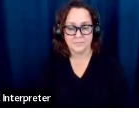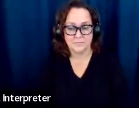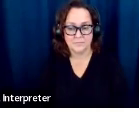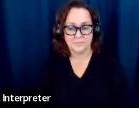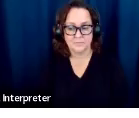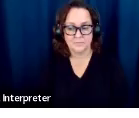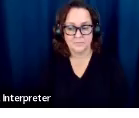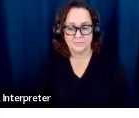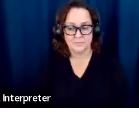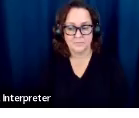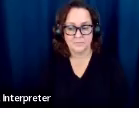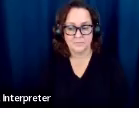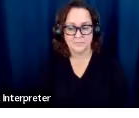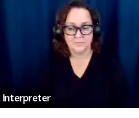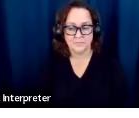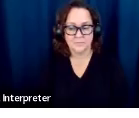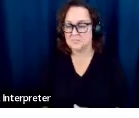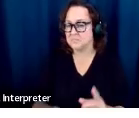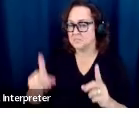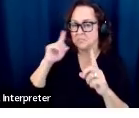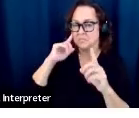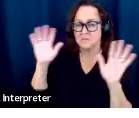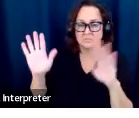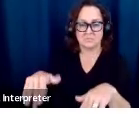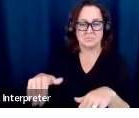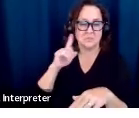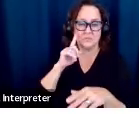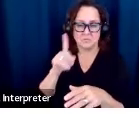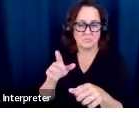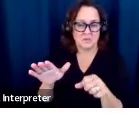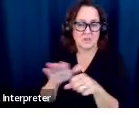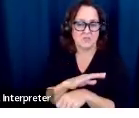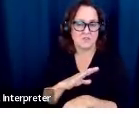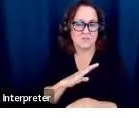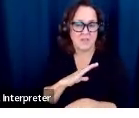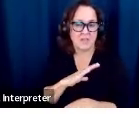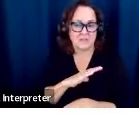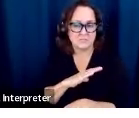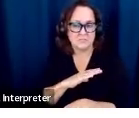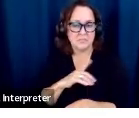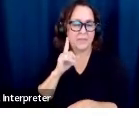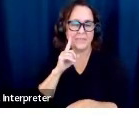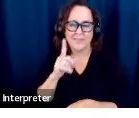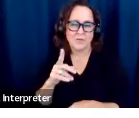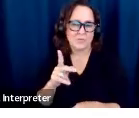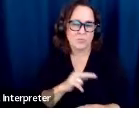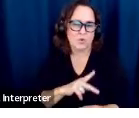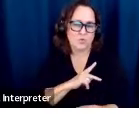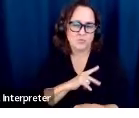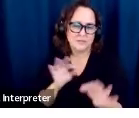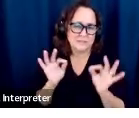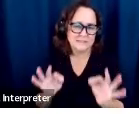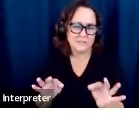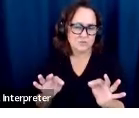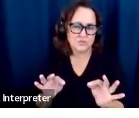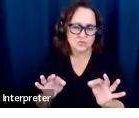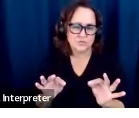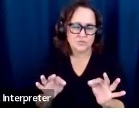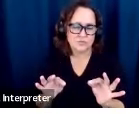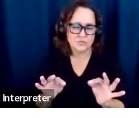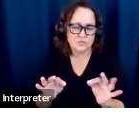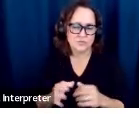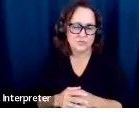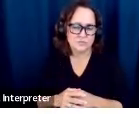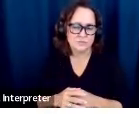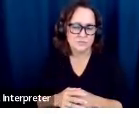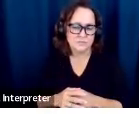Yeah, Eliana, I think you covered it, where, it's gonna be a personal decision, and we certainly,